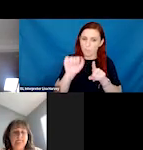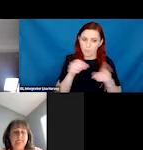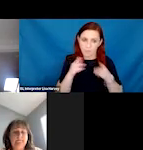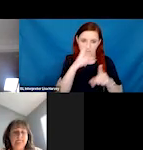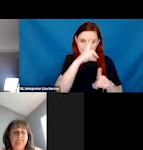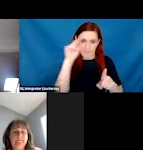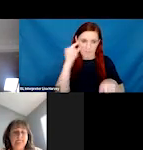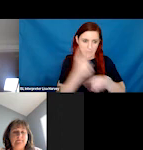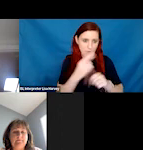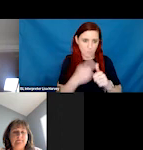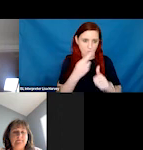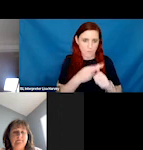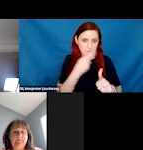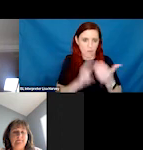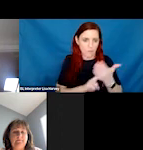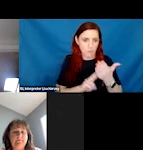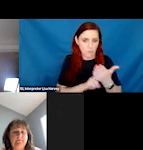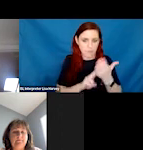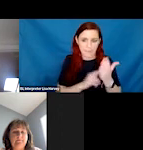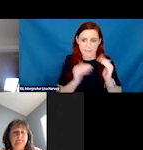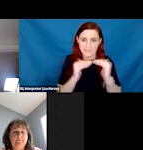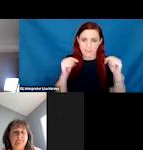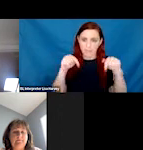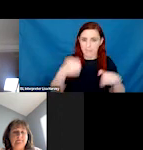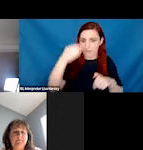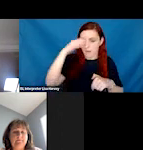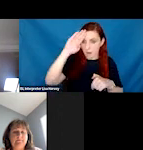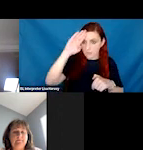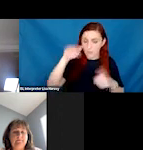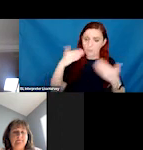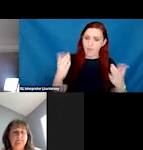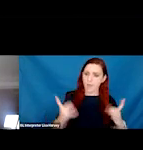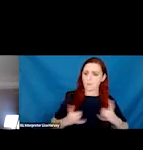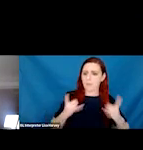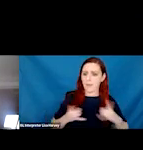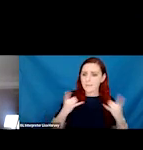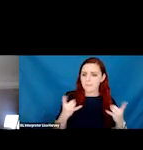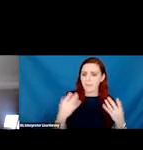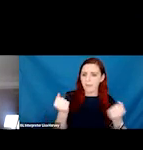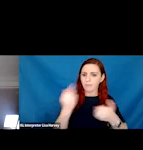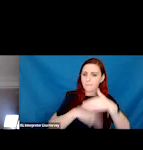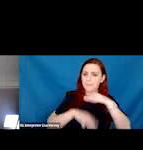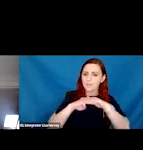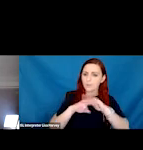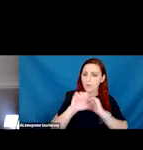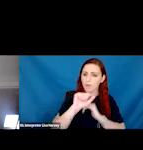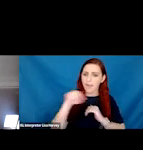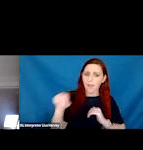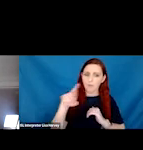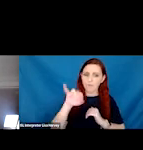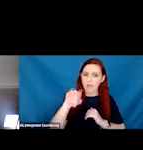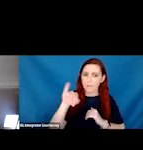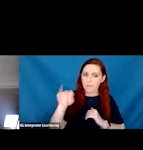of using this standard here in Ireland. So we're delighted that we have Minister Anne Rabbitte here with us this